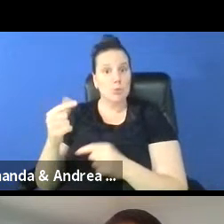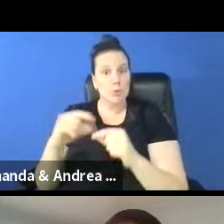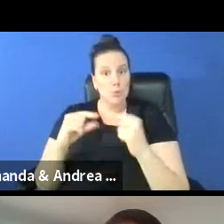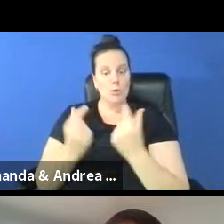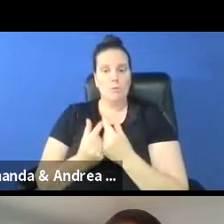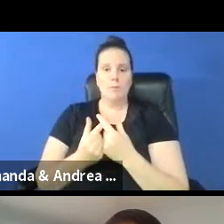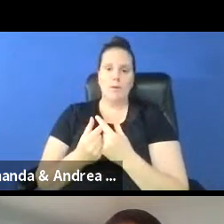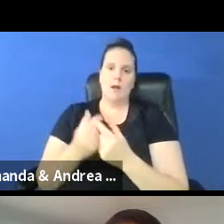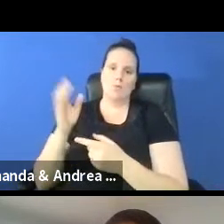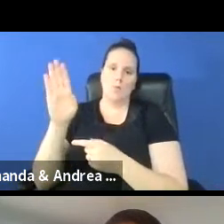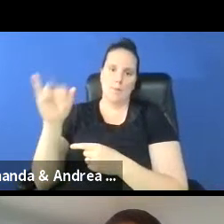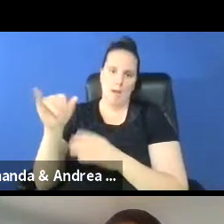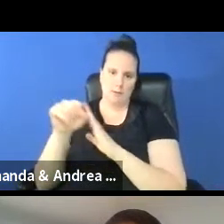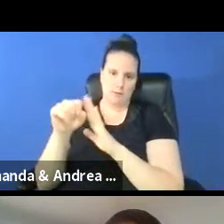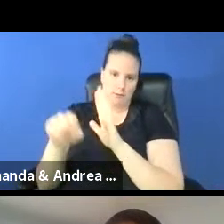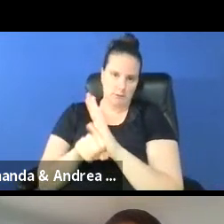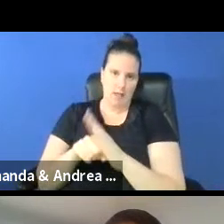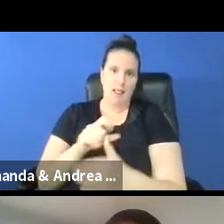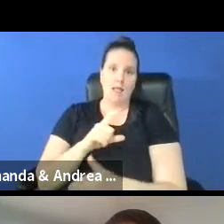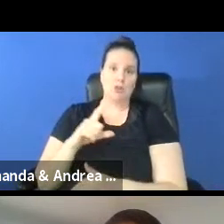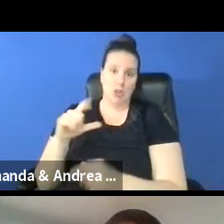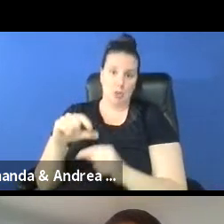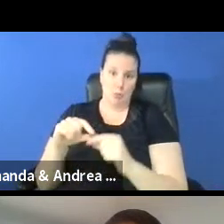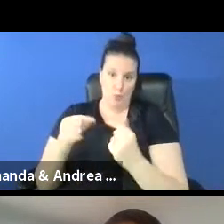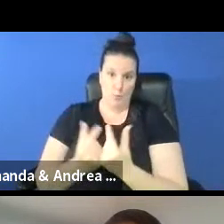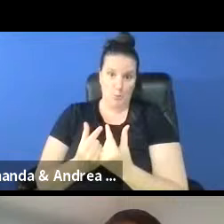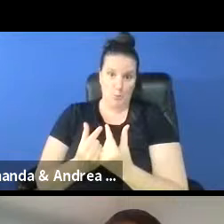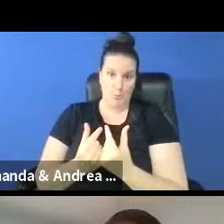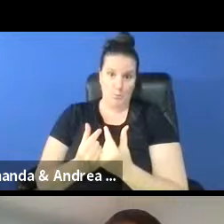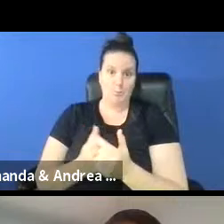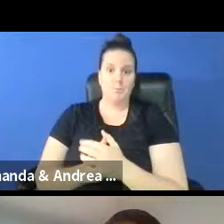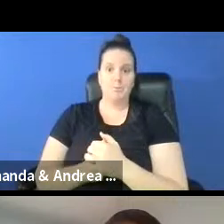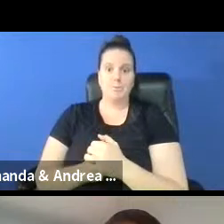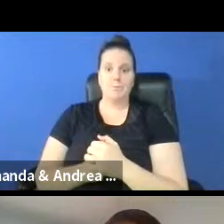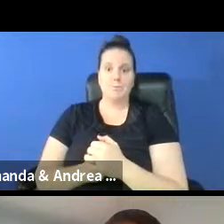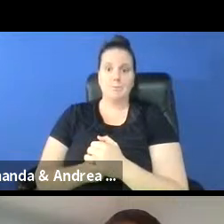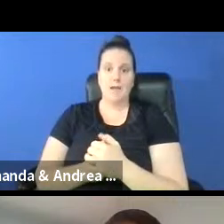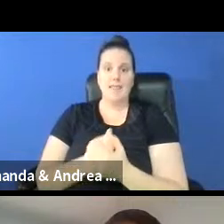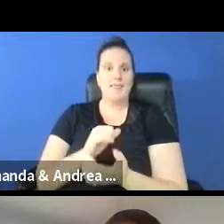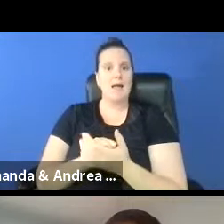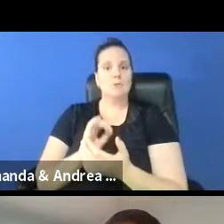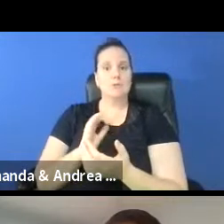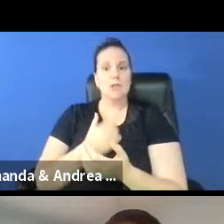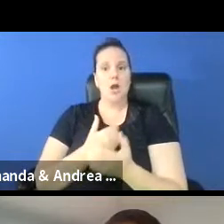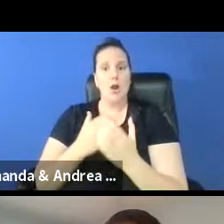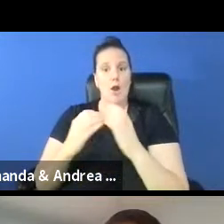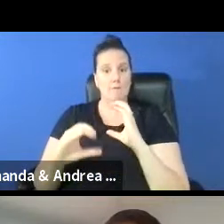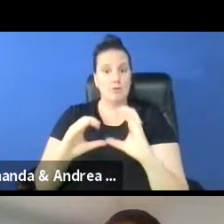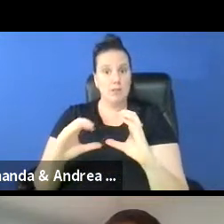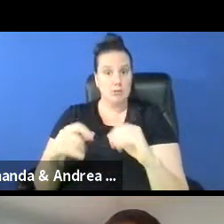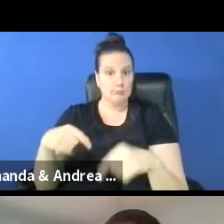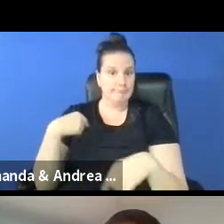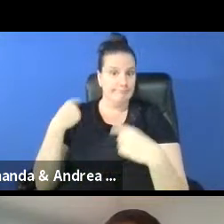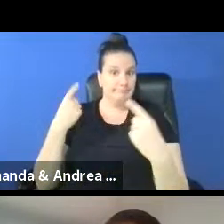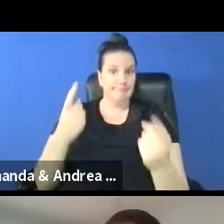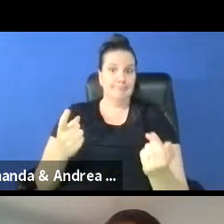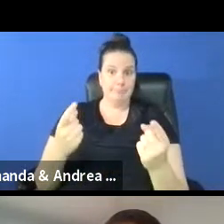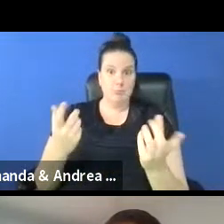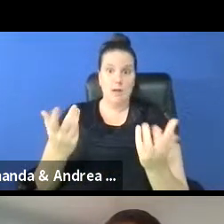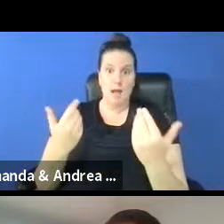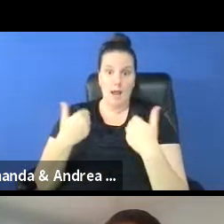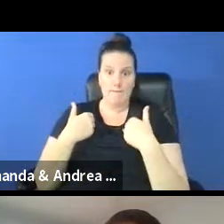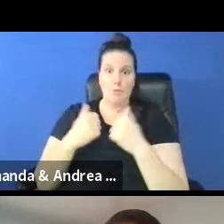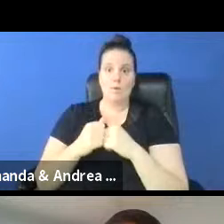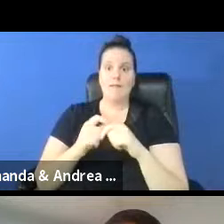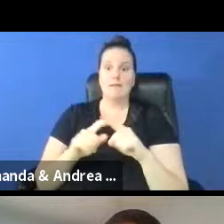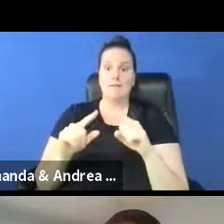the bi-state legislative group. So that was the conversation we've been having with the